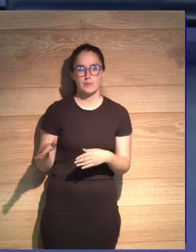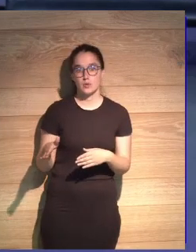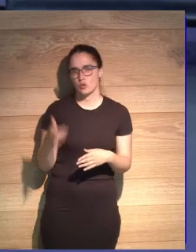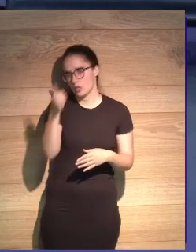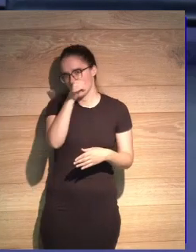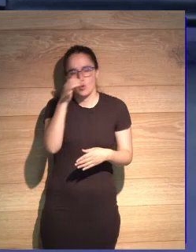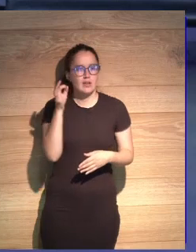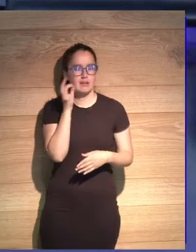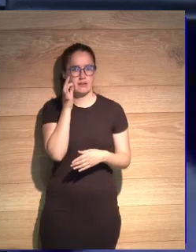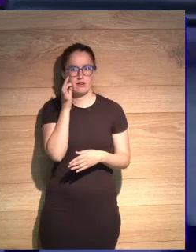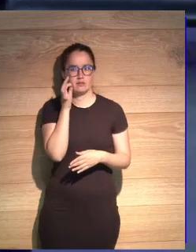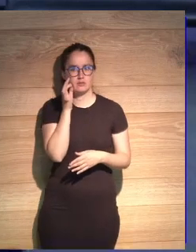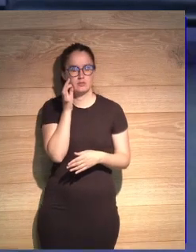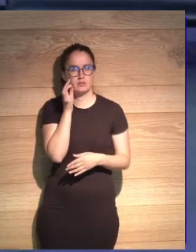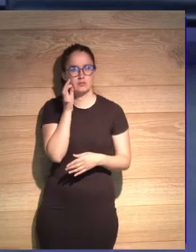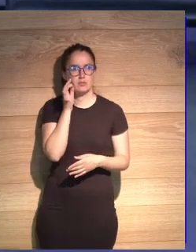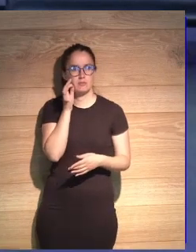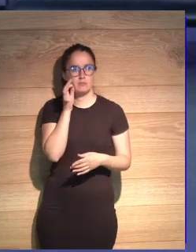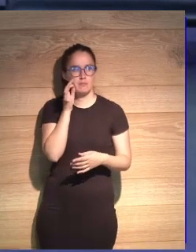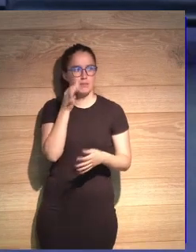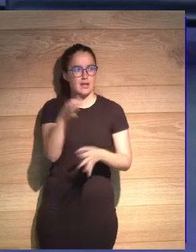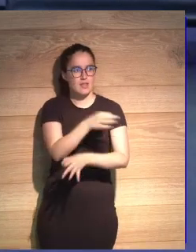helps the child